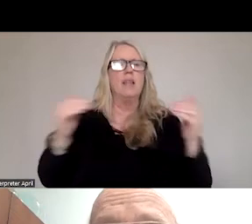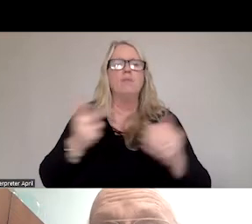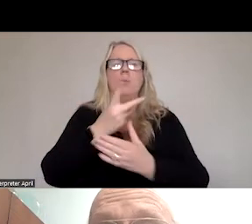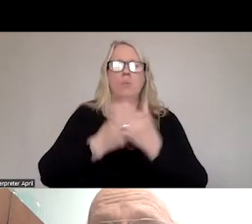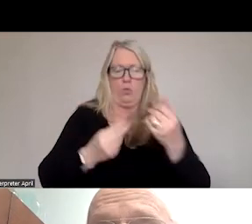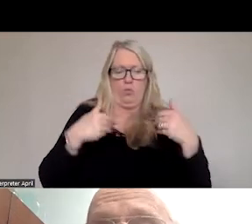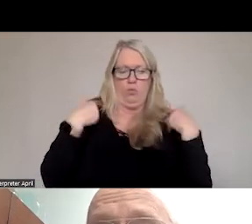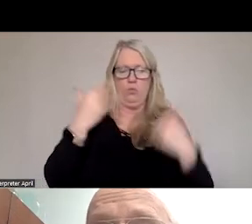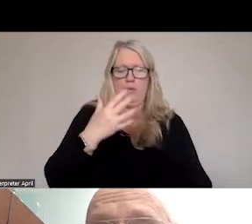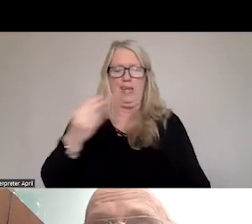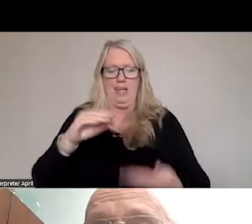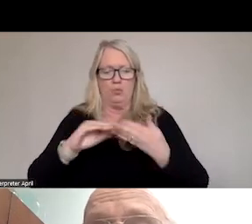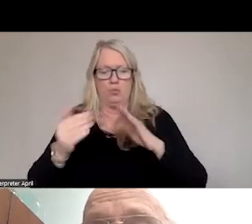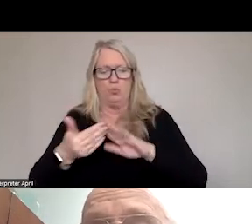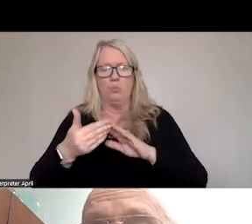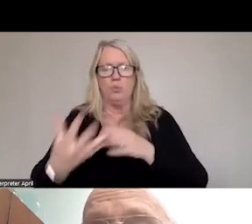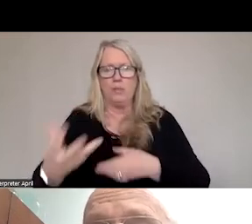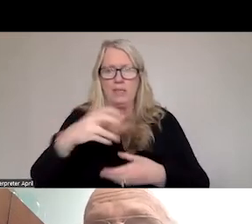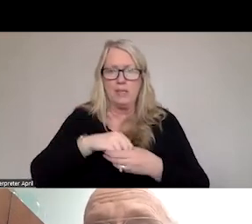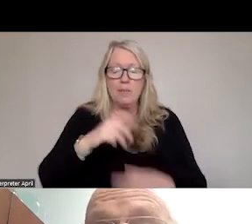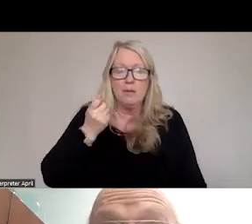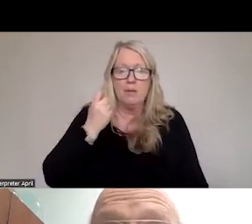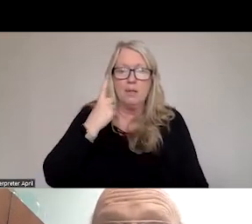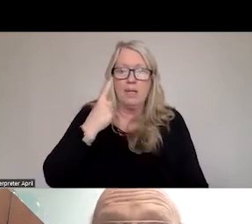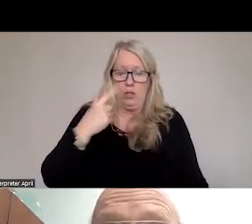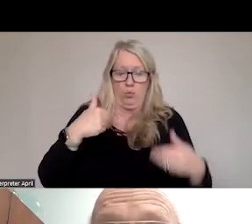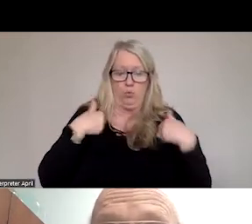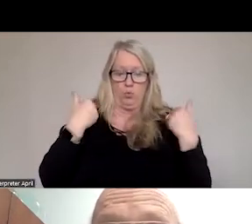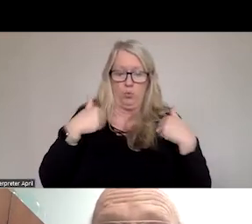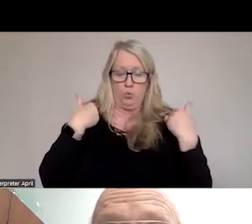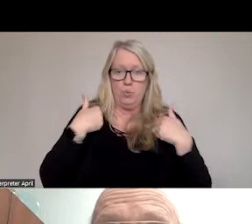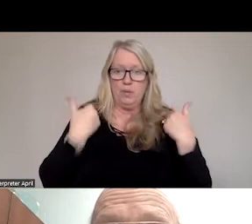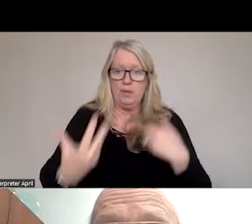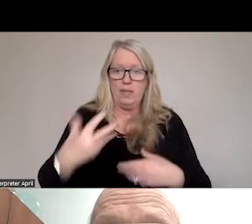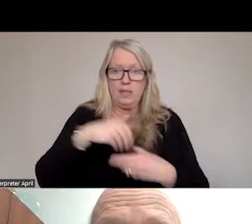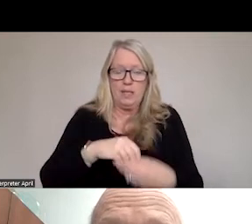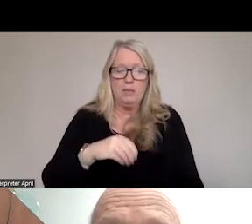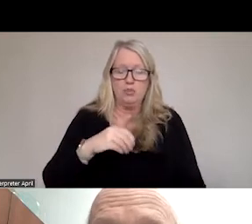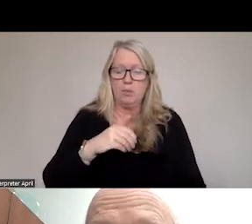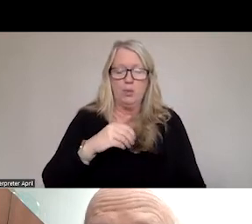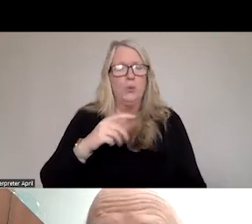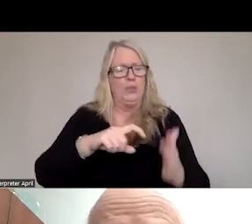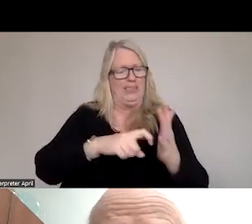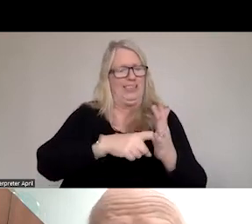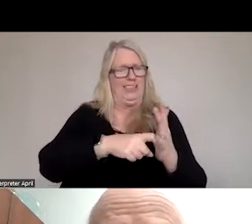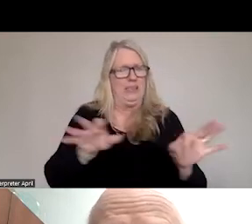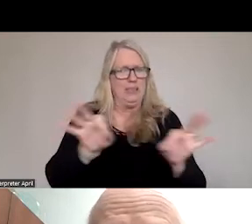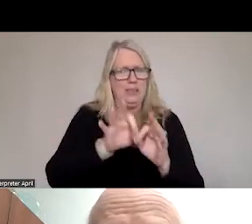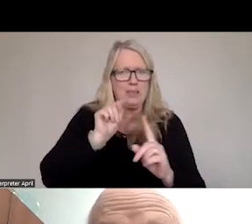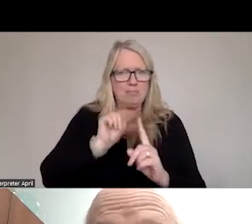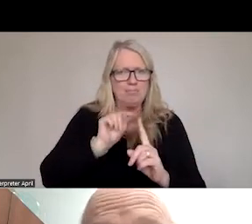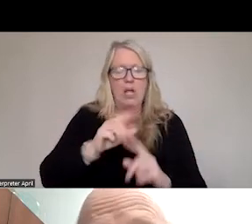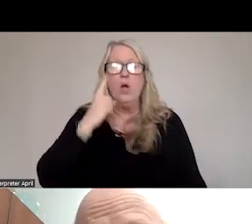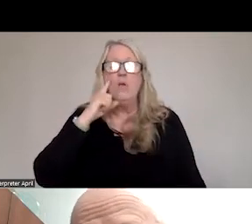and community engagement. And I think youth engagement is absolutely key. The literature on